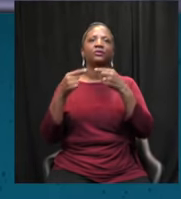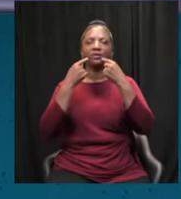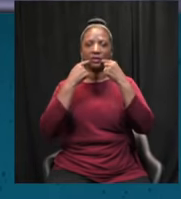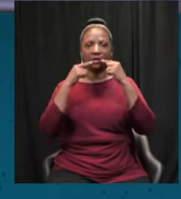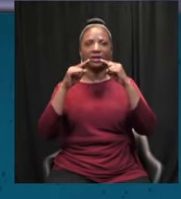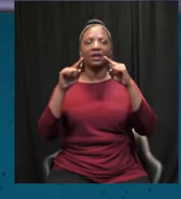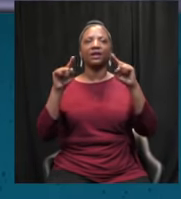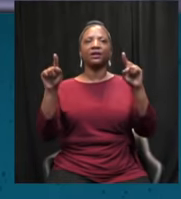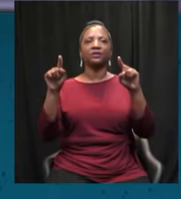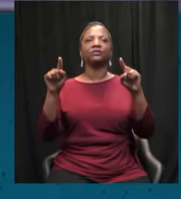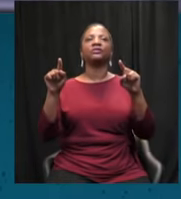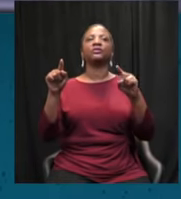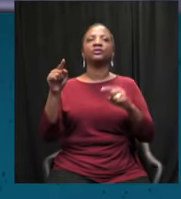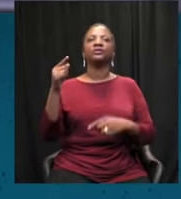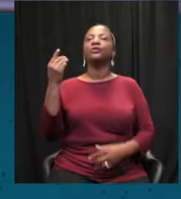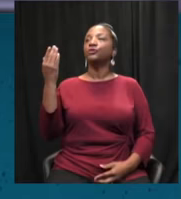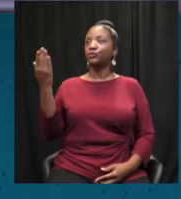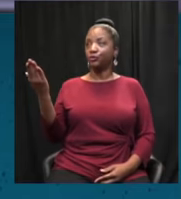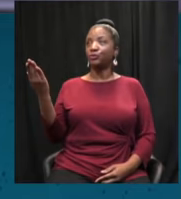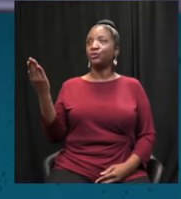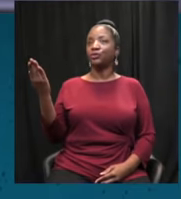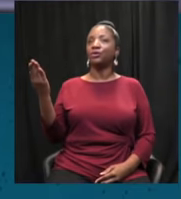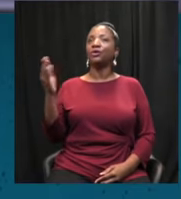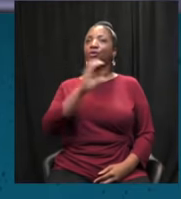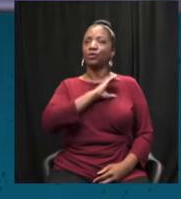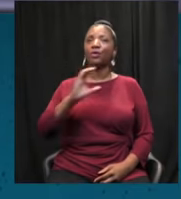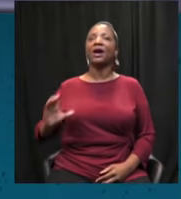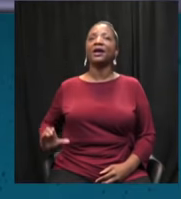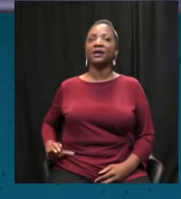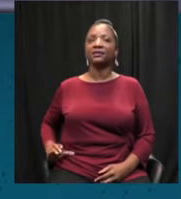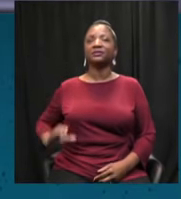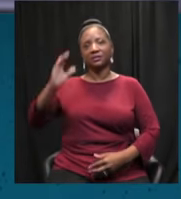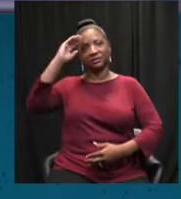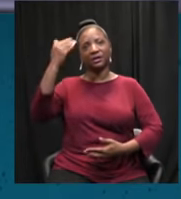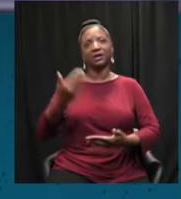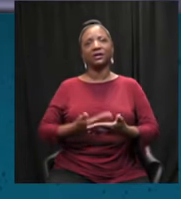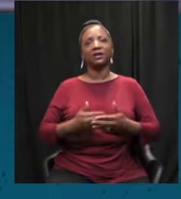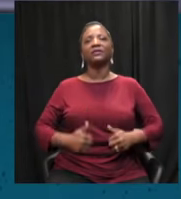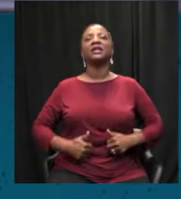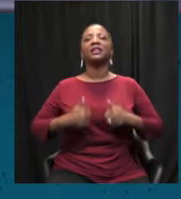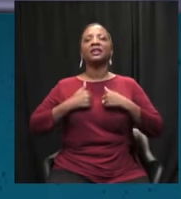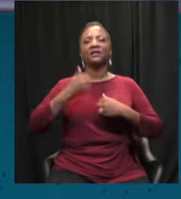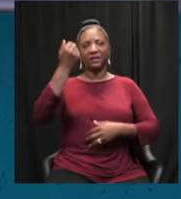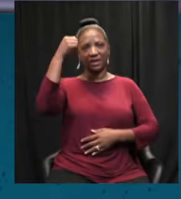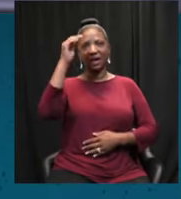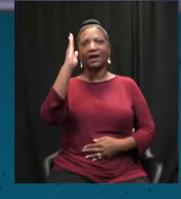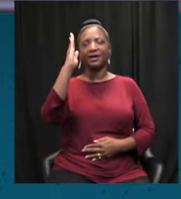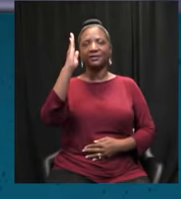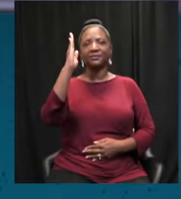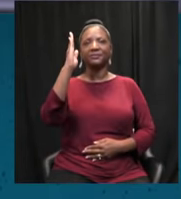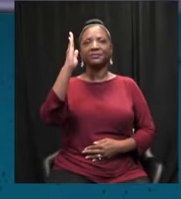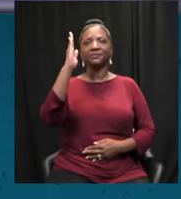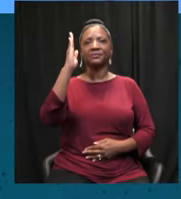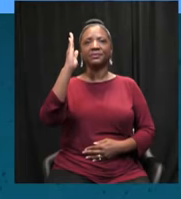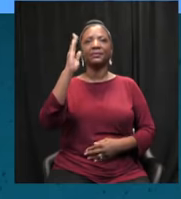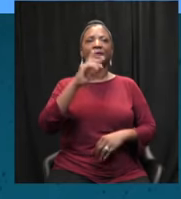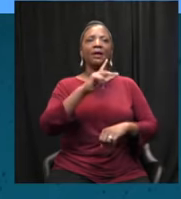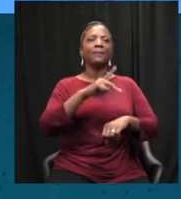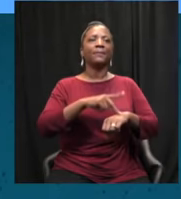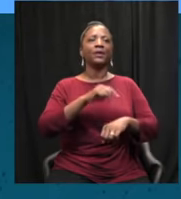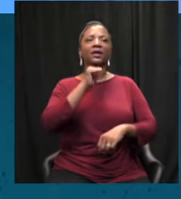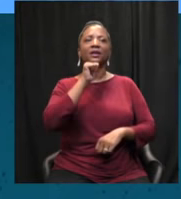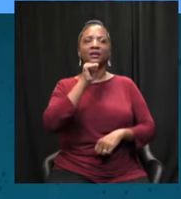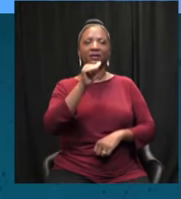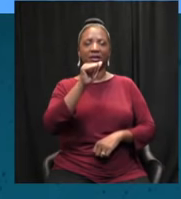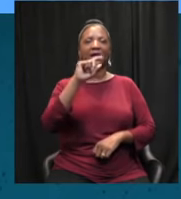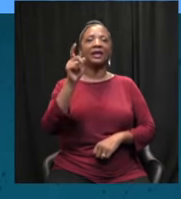are Christ, the Son of the living God. I believe that Peter does not ask the question kind of, you